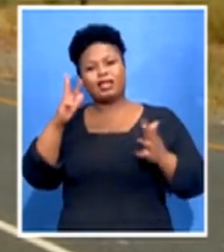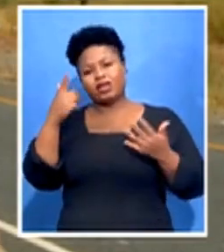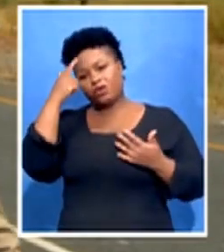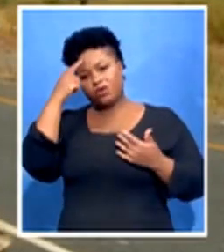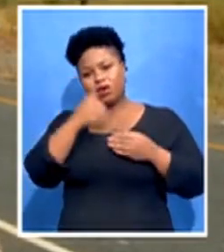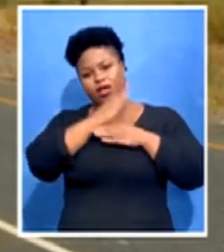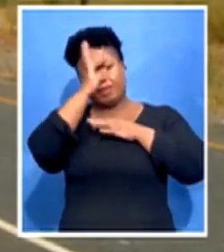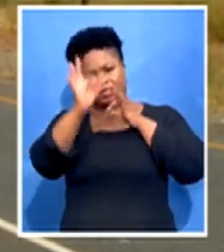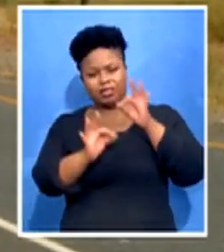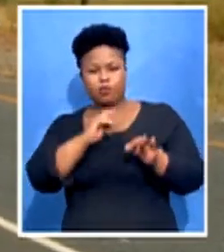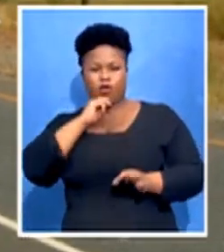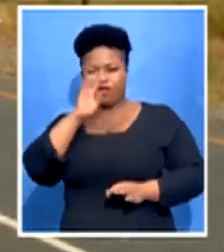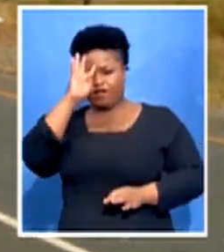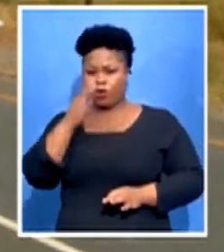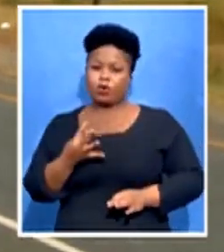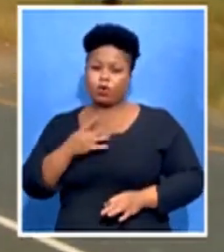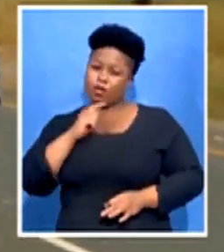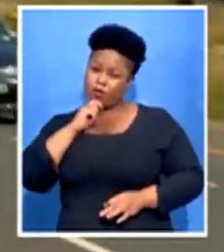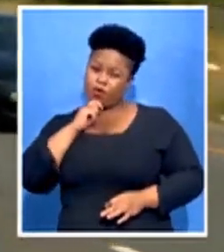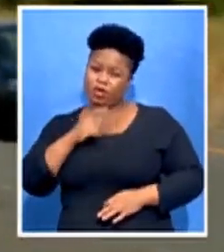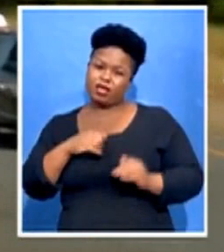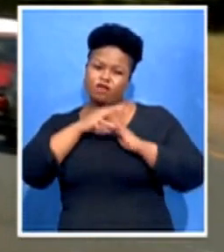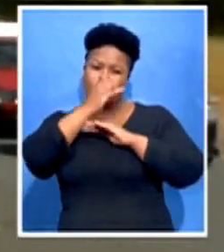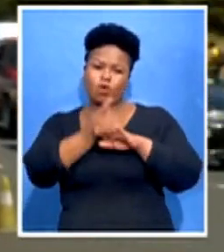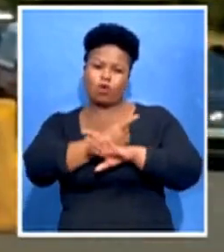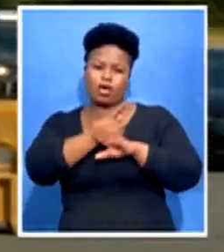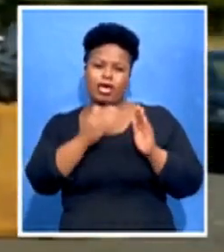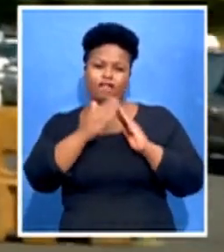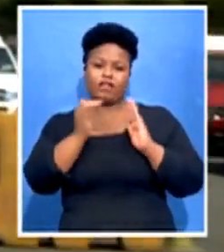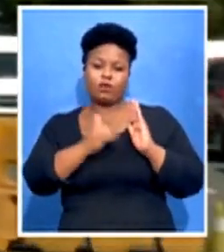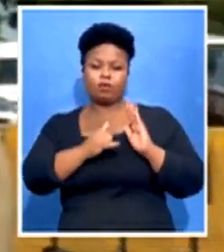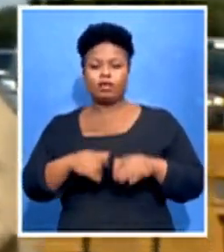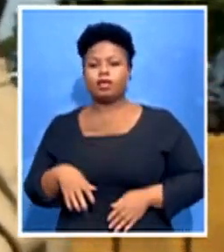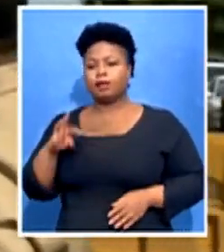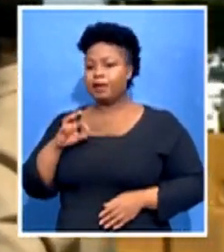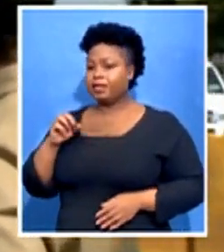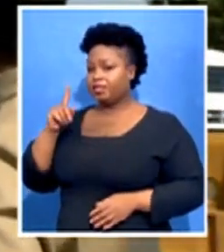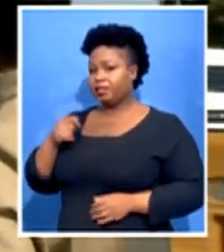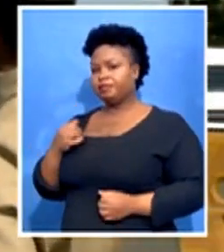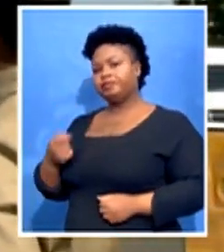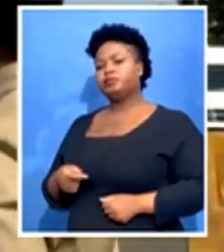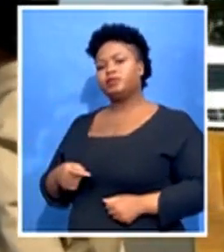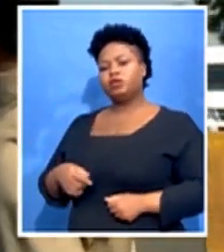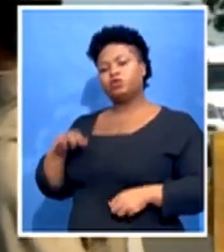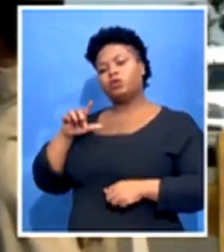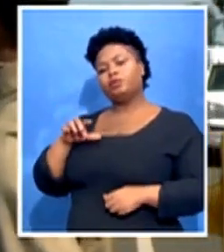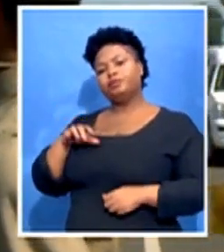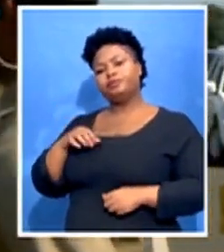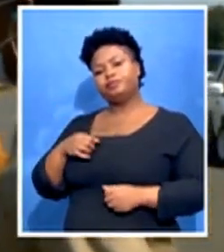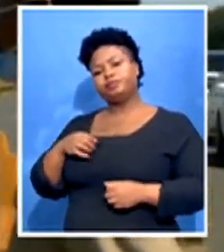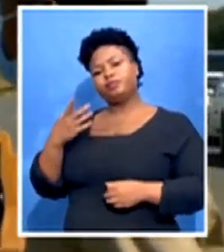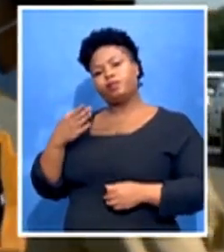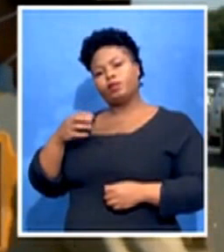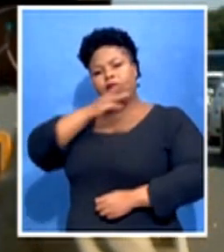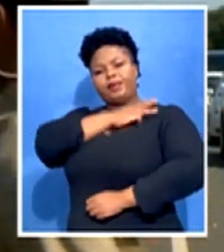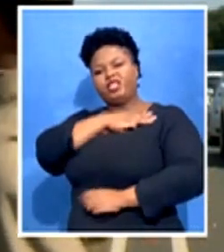to Kenneth Madiza. He is the port manager here at Lebombo border post. That they just talked to us about the traffic. We see there is traffic,